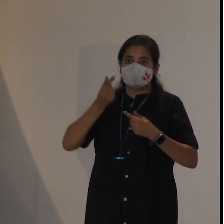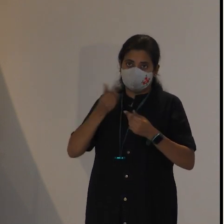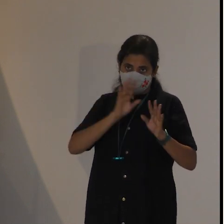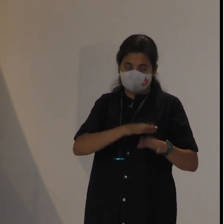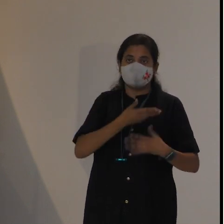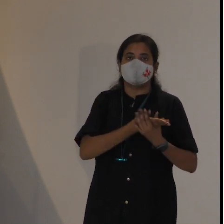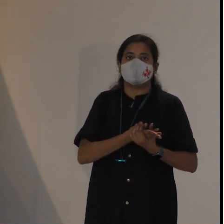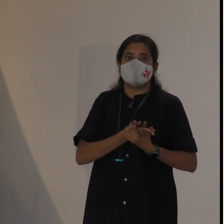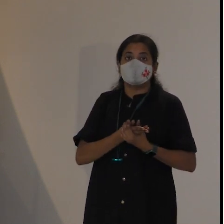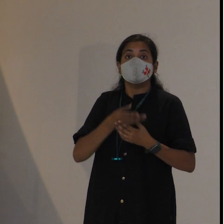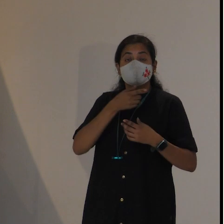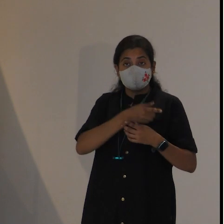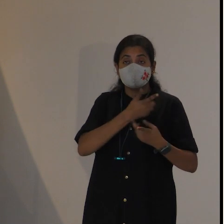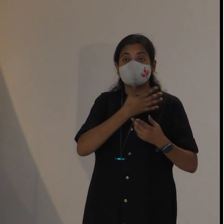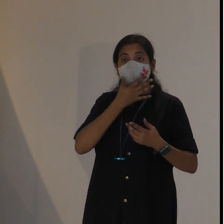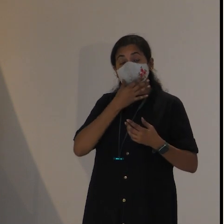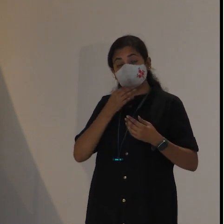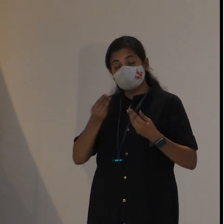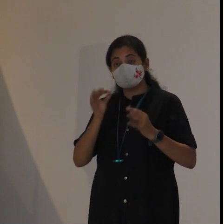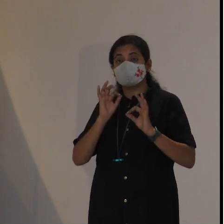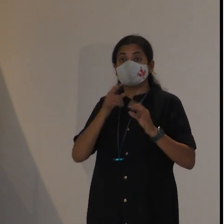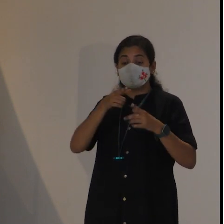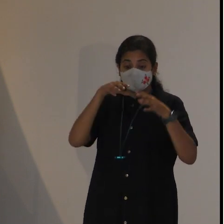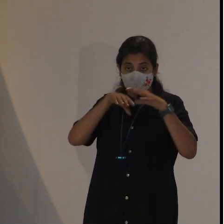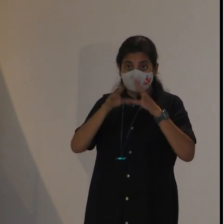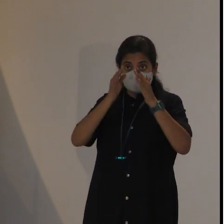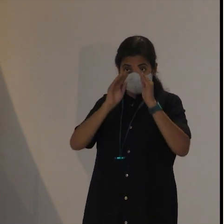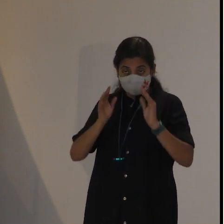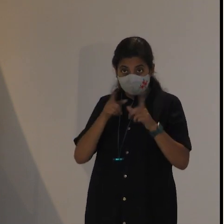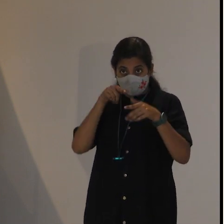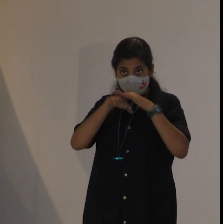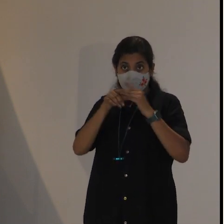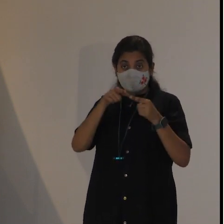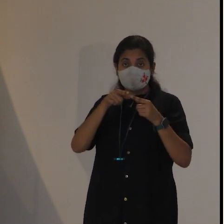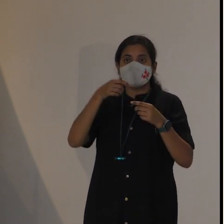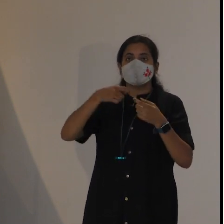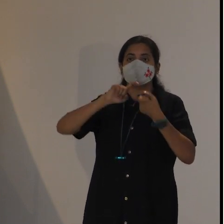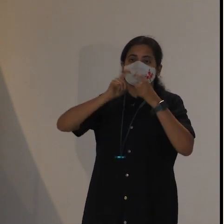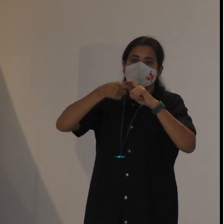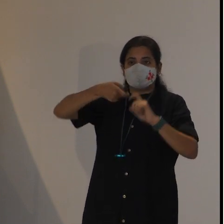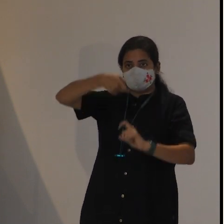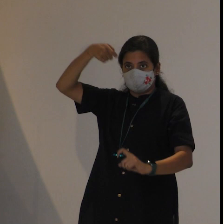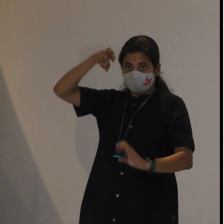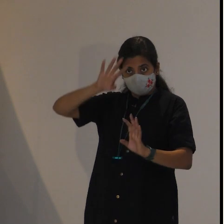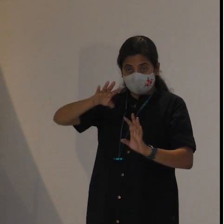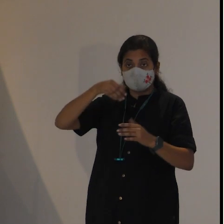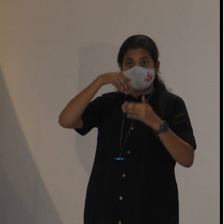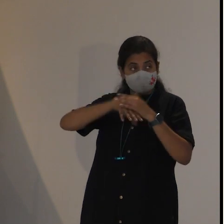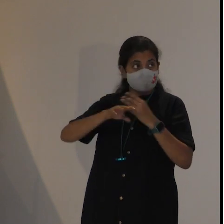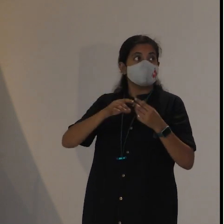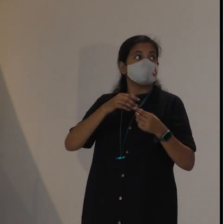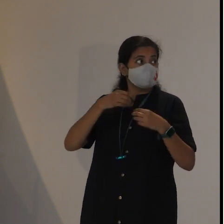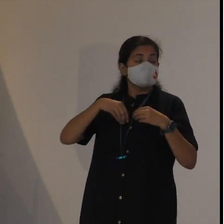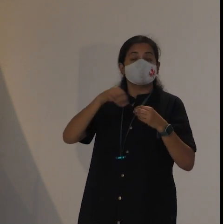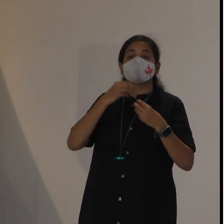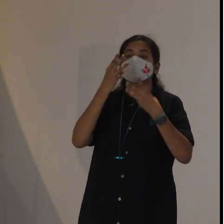Now, the thurubal makes a very, very beautiful sound. It is the sound of the body of the object hitting against the chain, and it's always done in threes, so